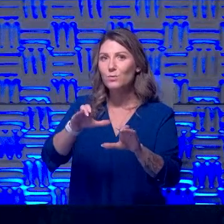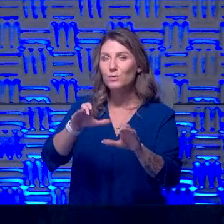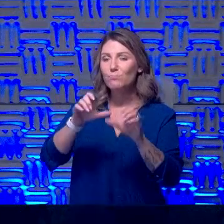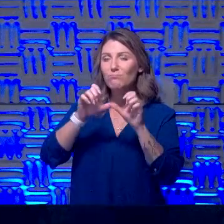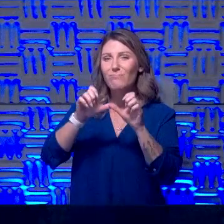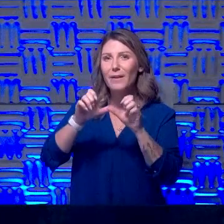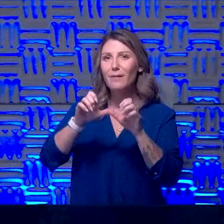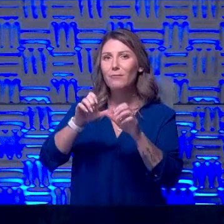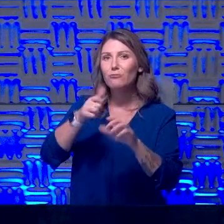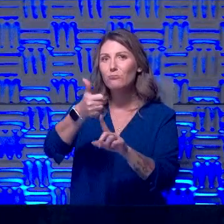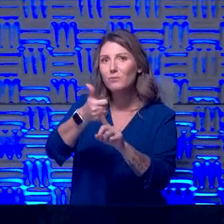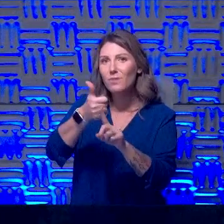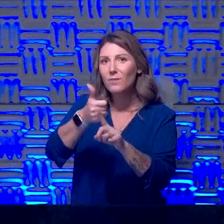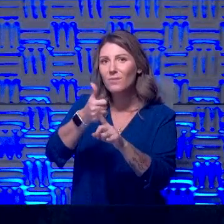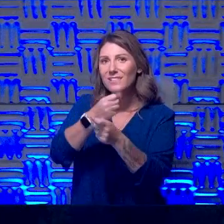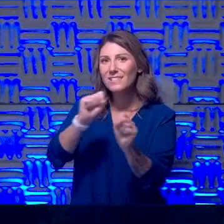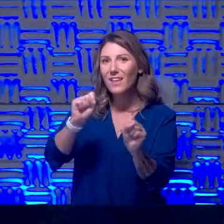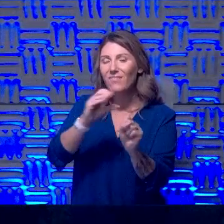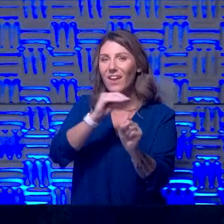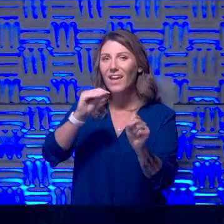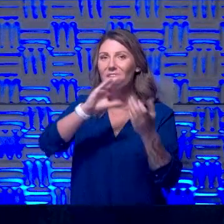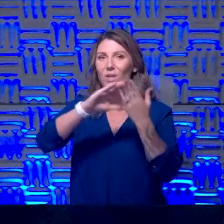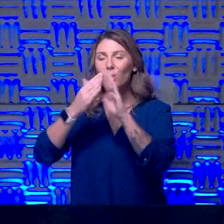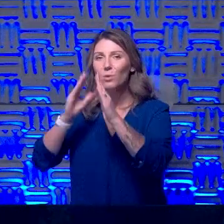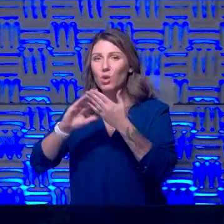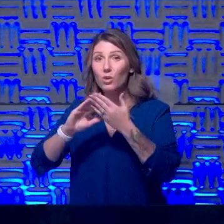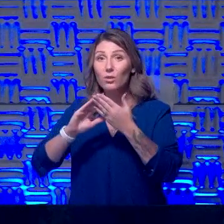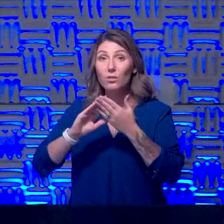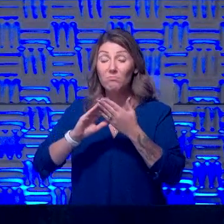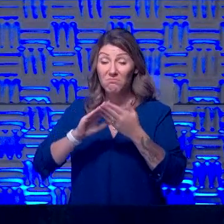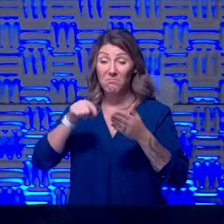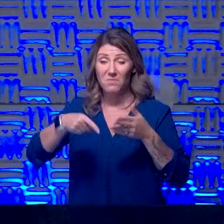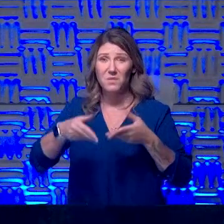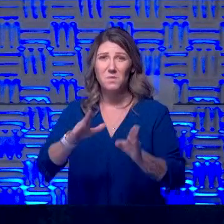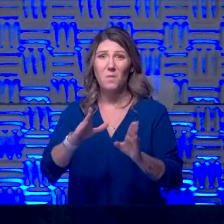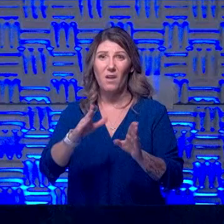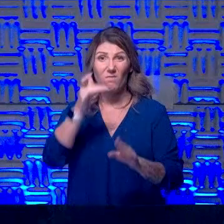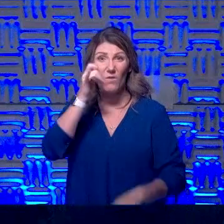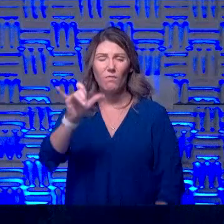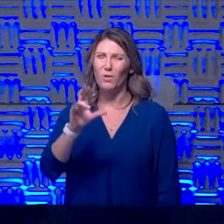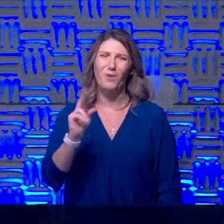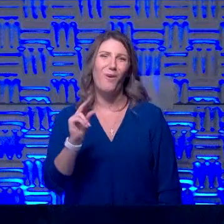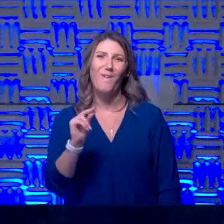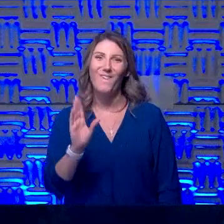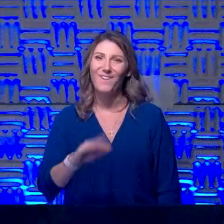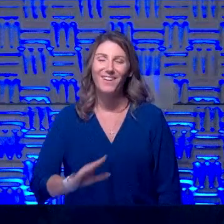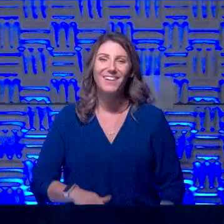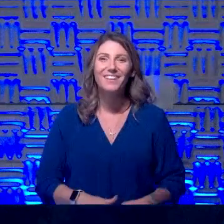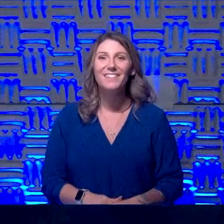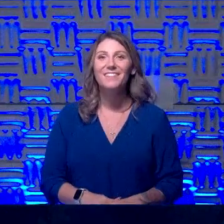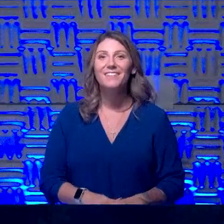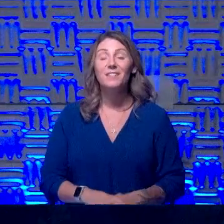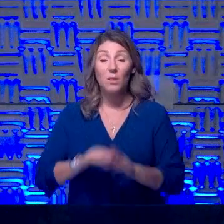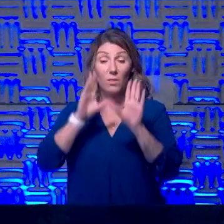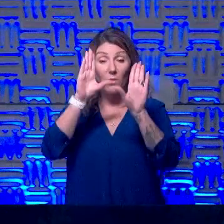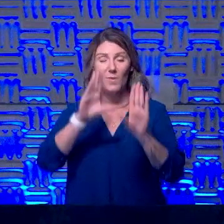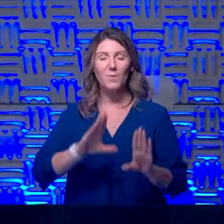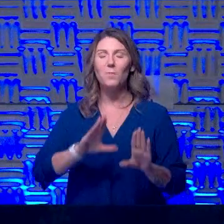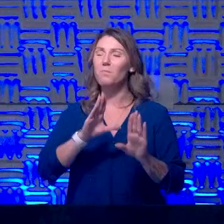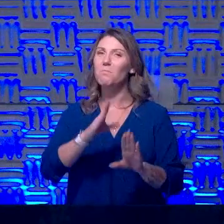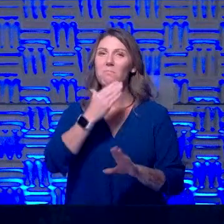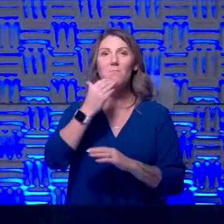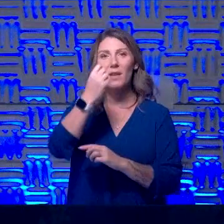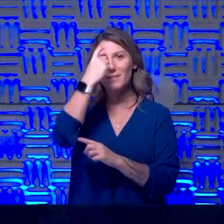safe and your community safe. Will it be this way forever? Nah. The greatest minds in the